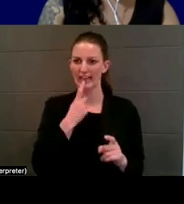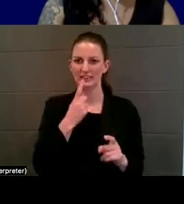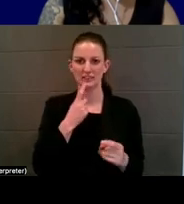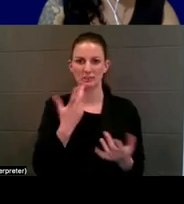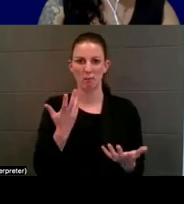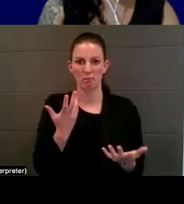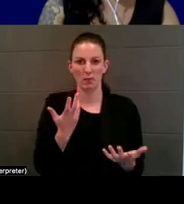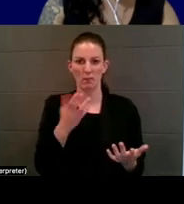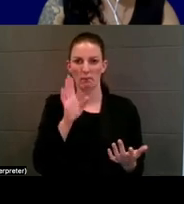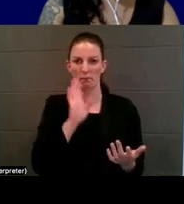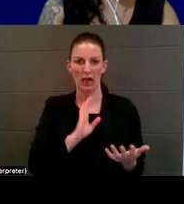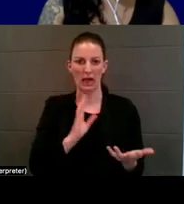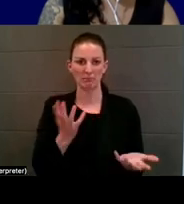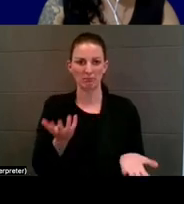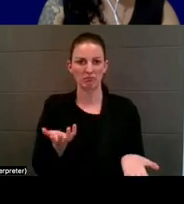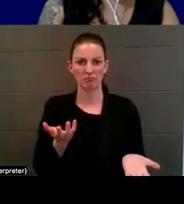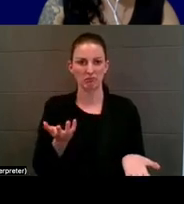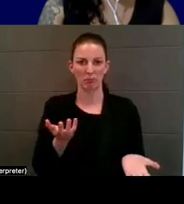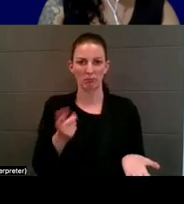Interesting.